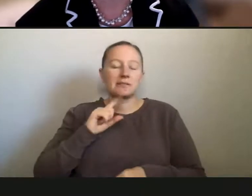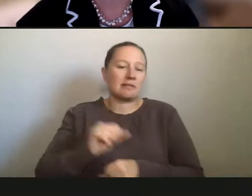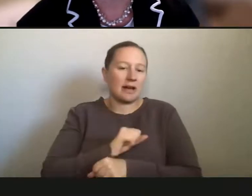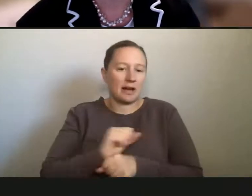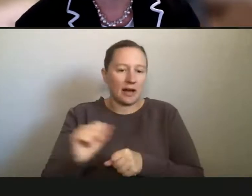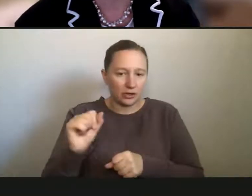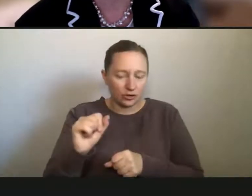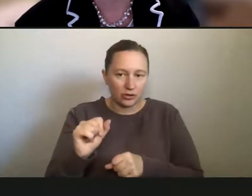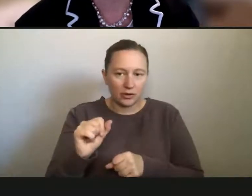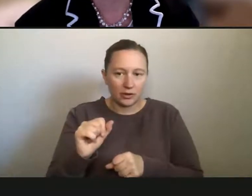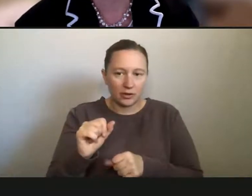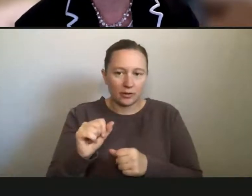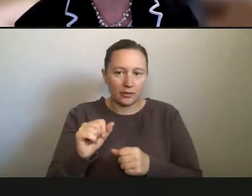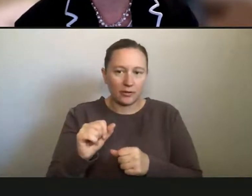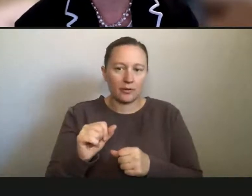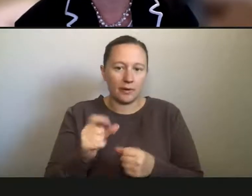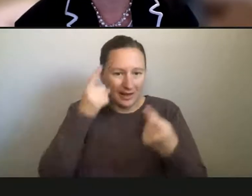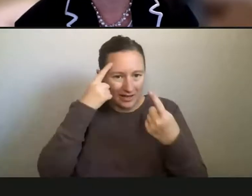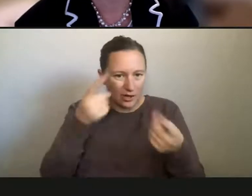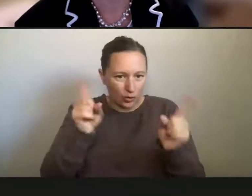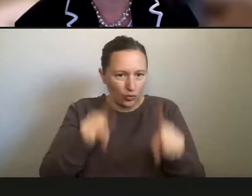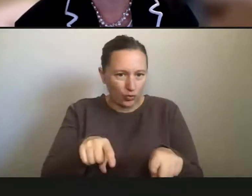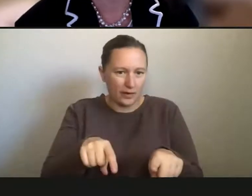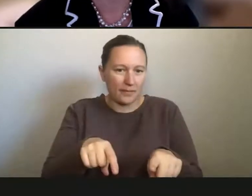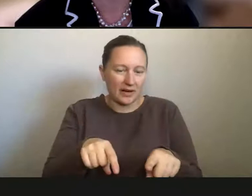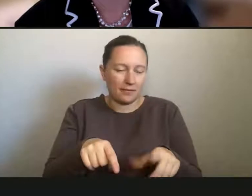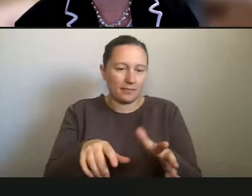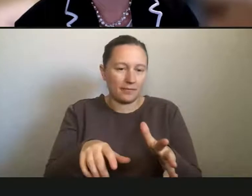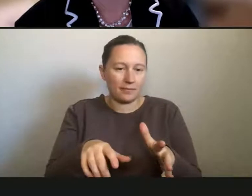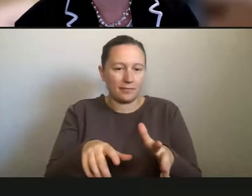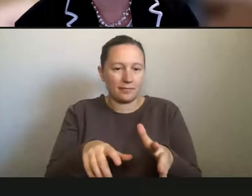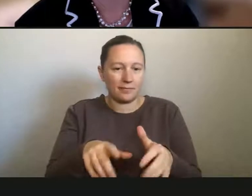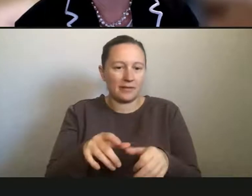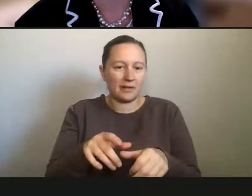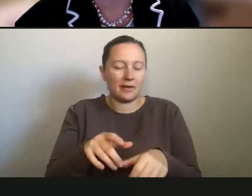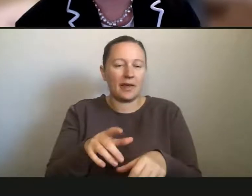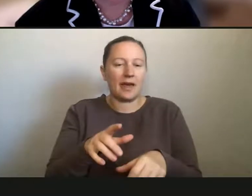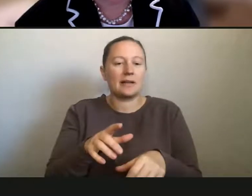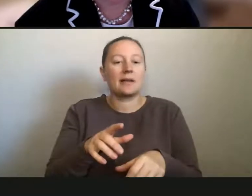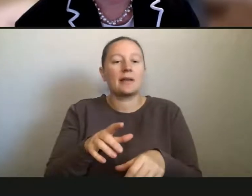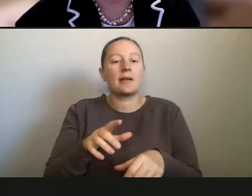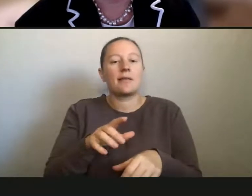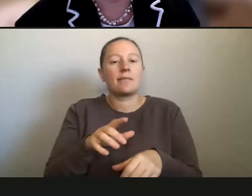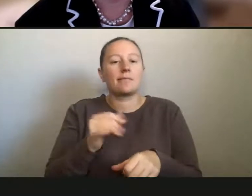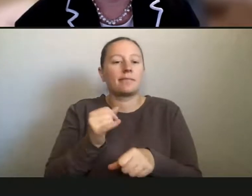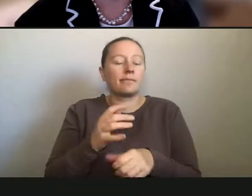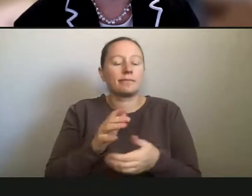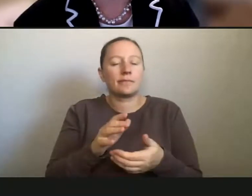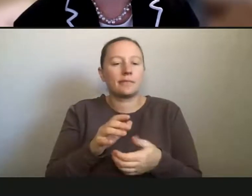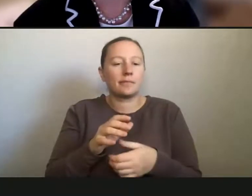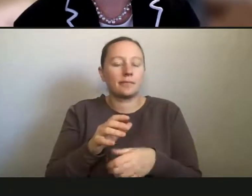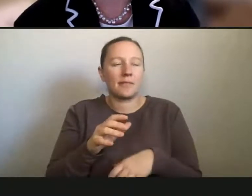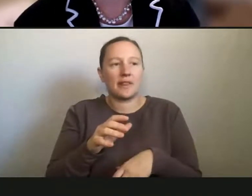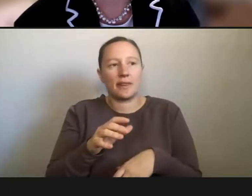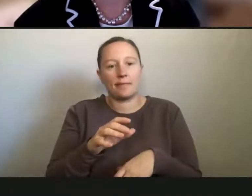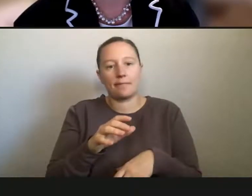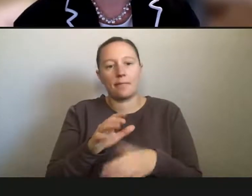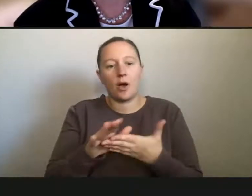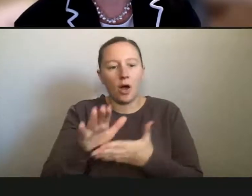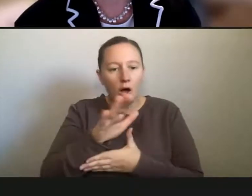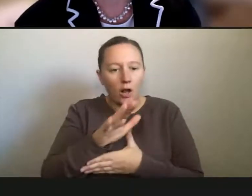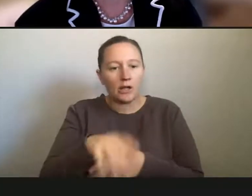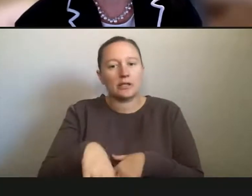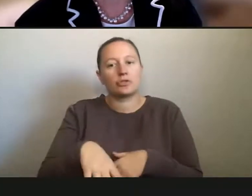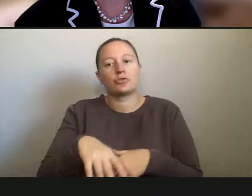an agreement. Institutions sign on to the smart IRB, which means